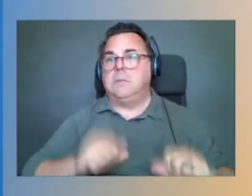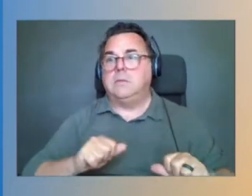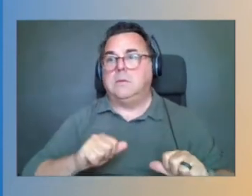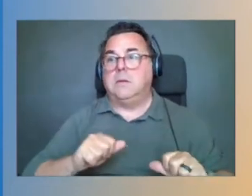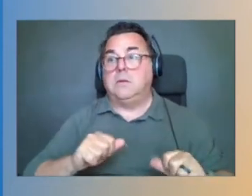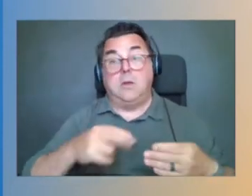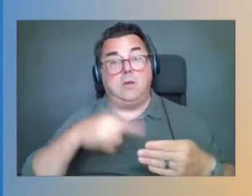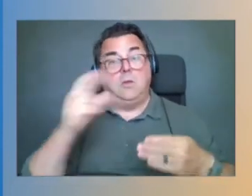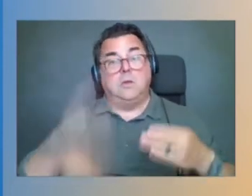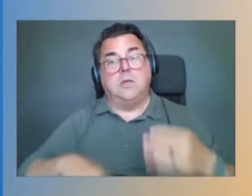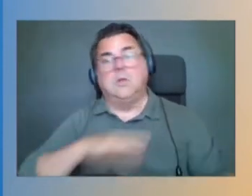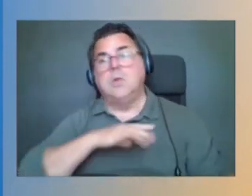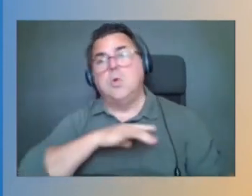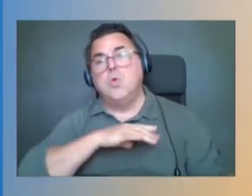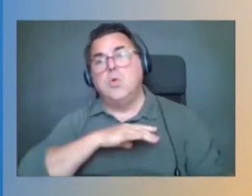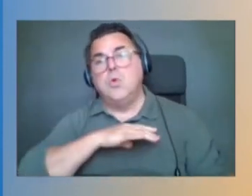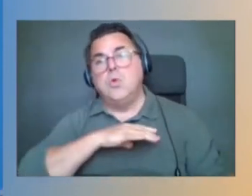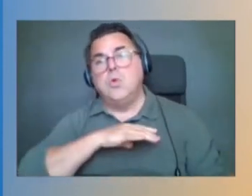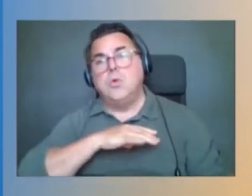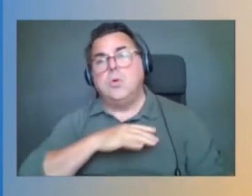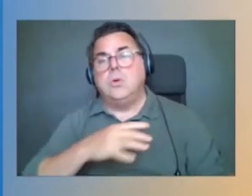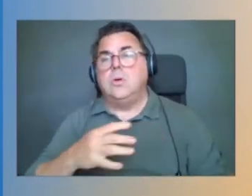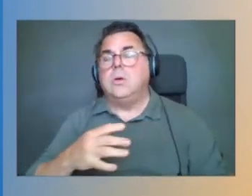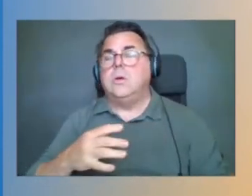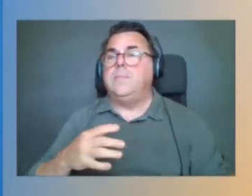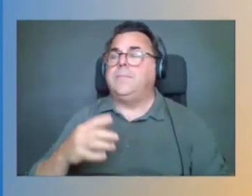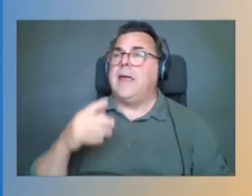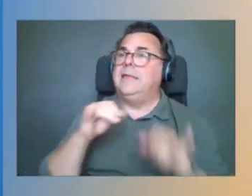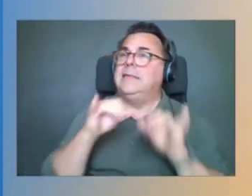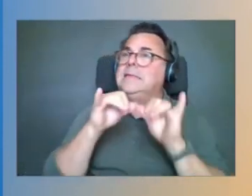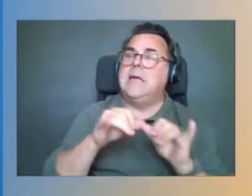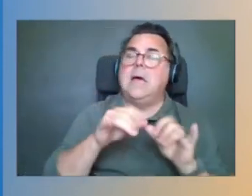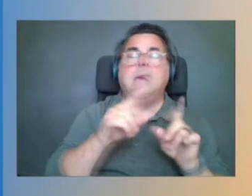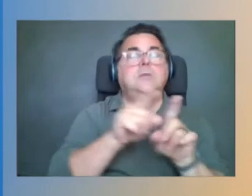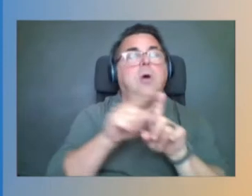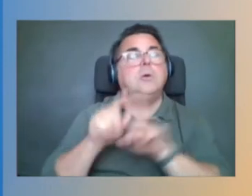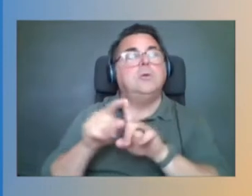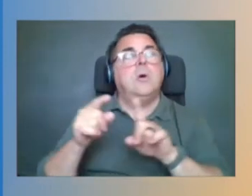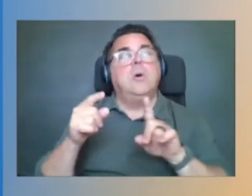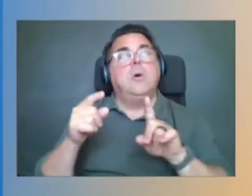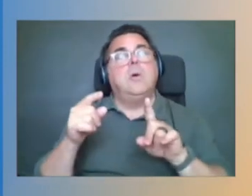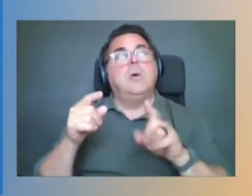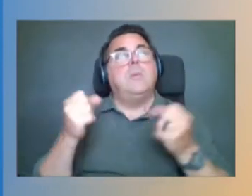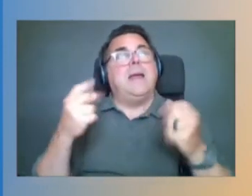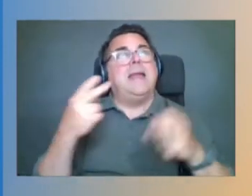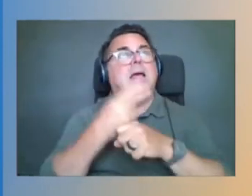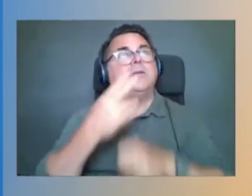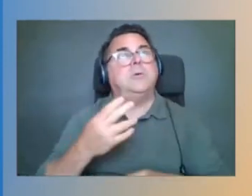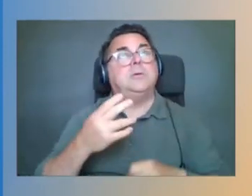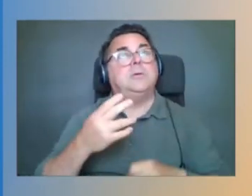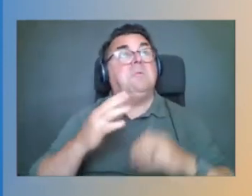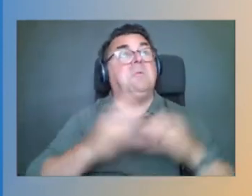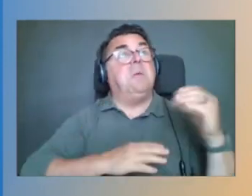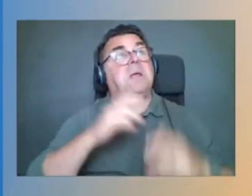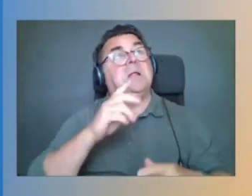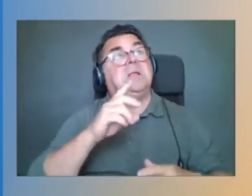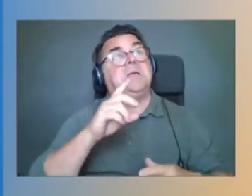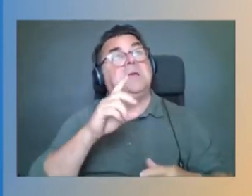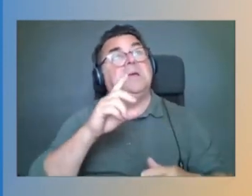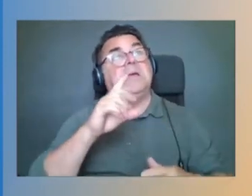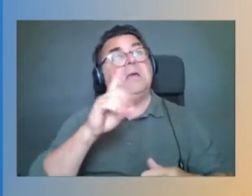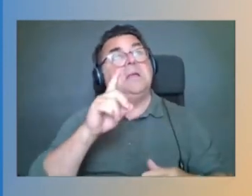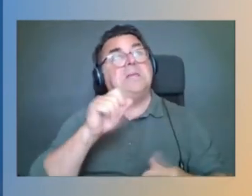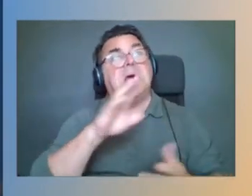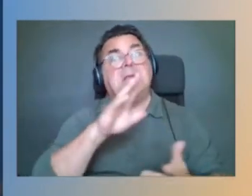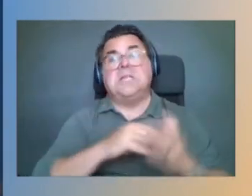themselves. It's certainly the scale, but also the fact that a lot of customers, they'll build a data center,